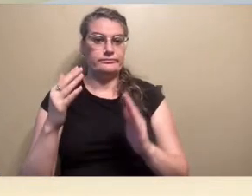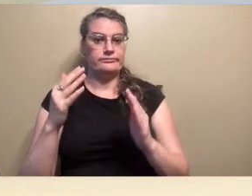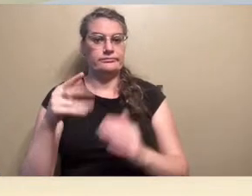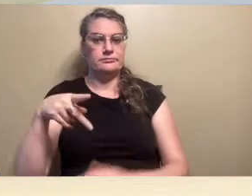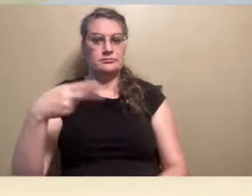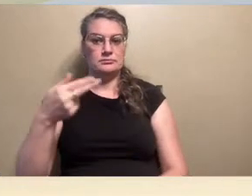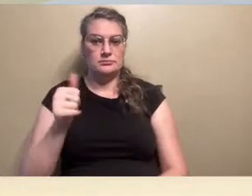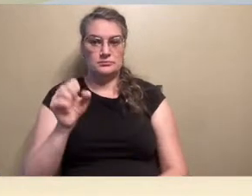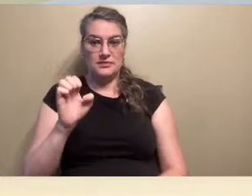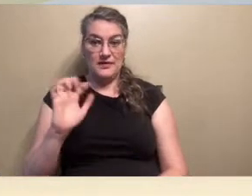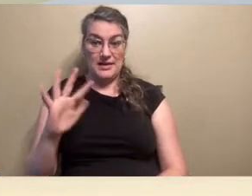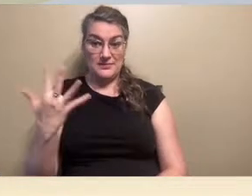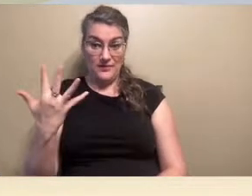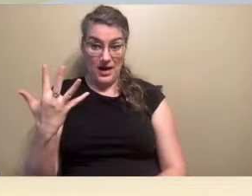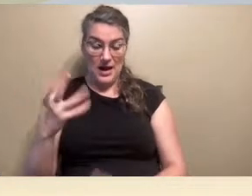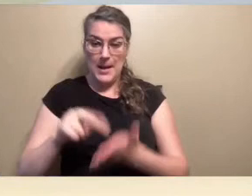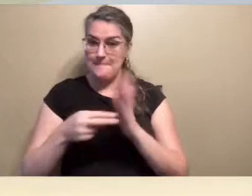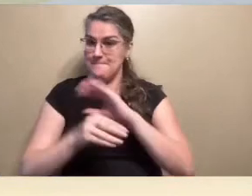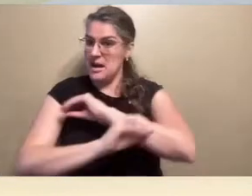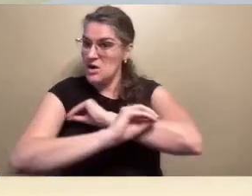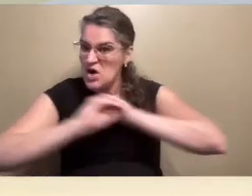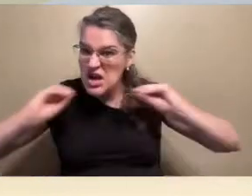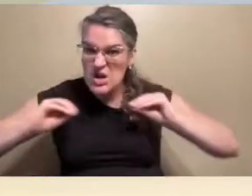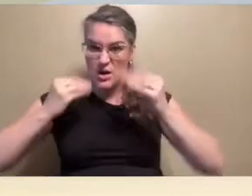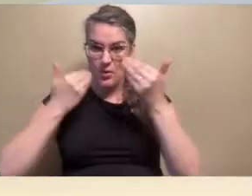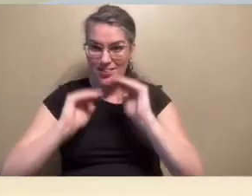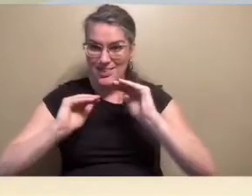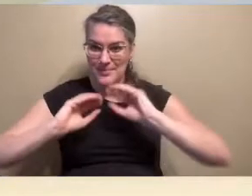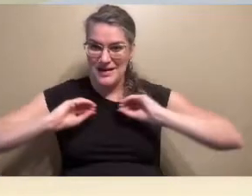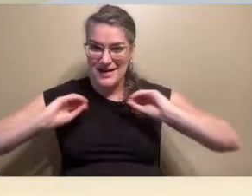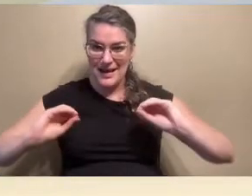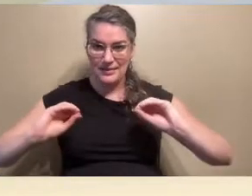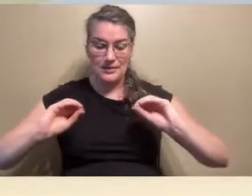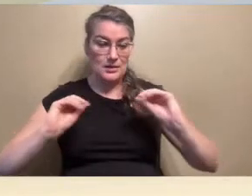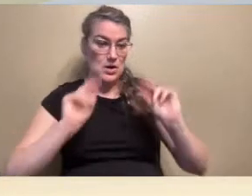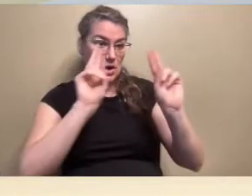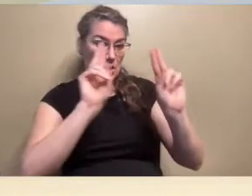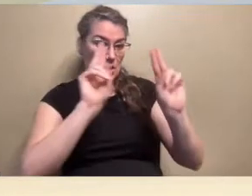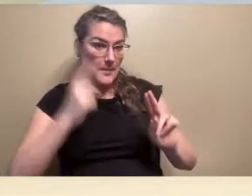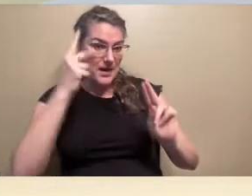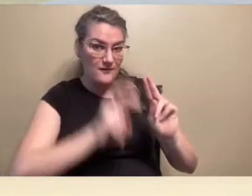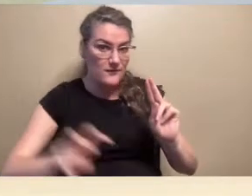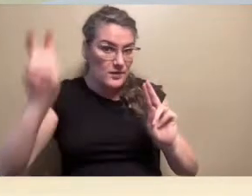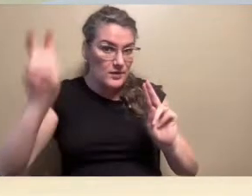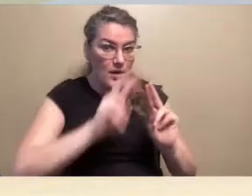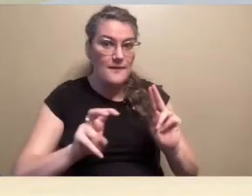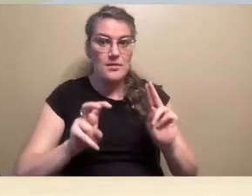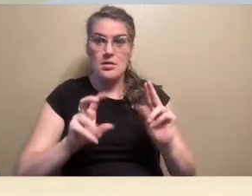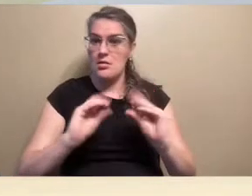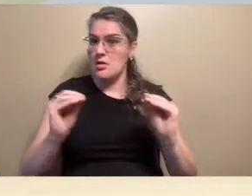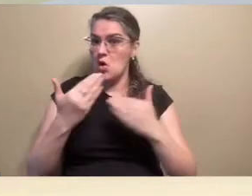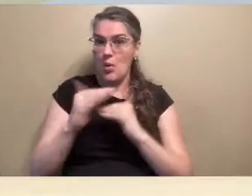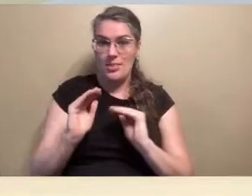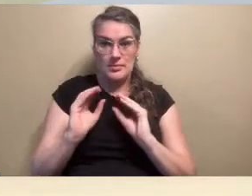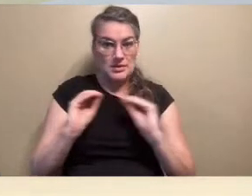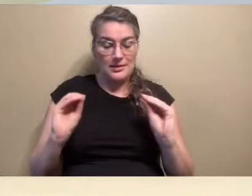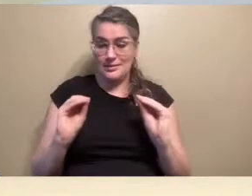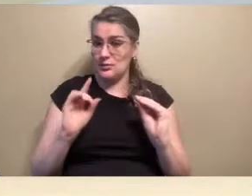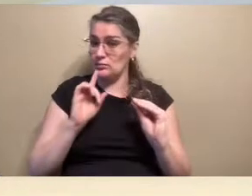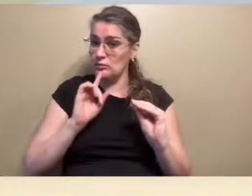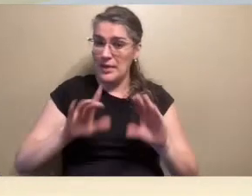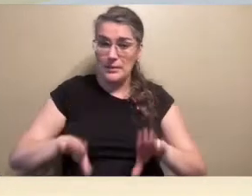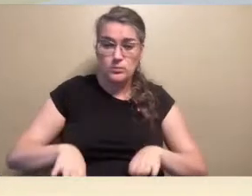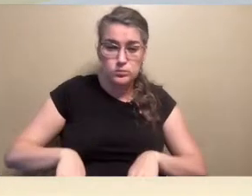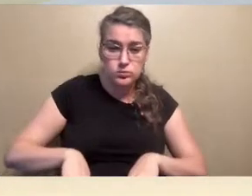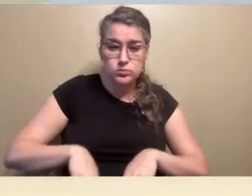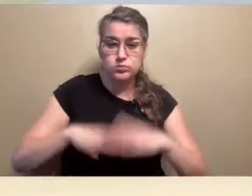no limits on gatherings, no applications for domestic travel, really sort of removal of a lot of restrictions. And I'm